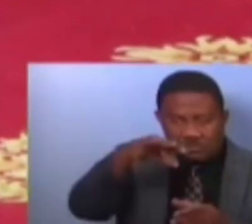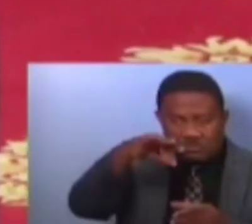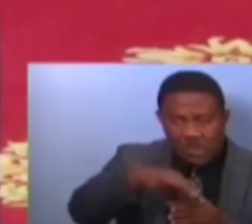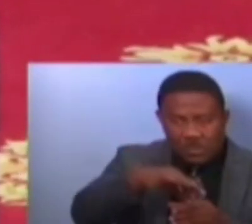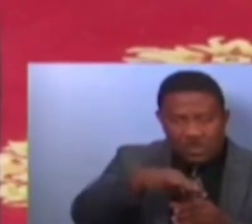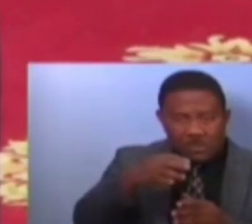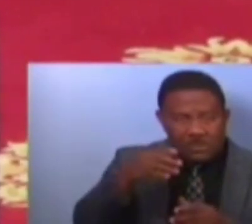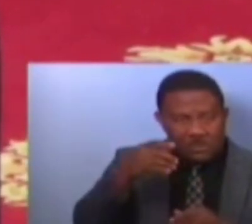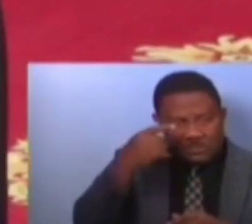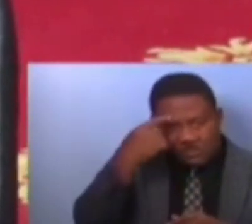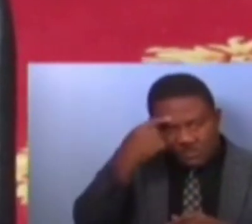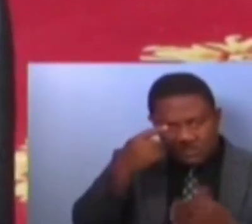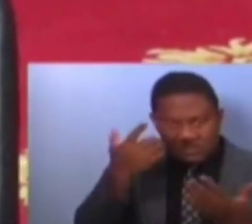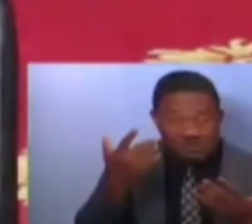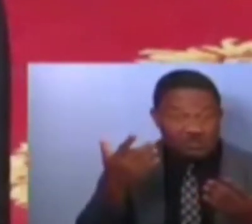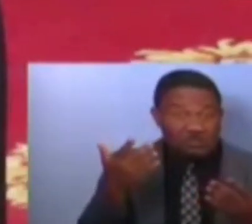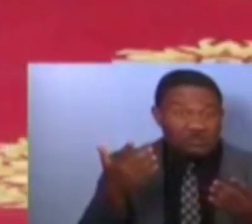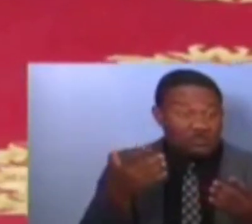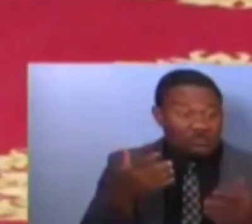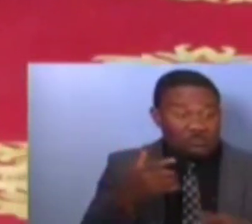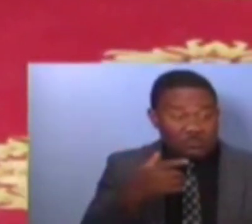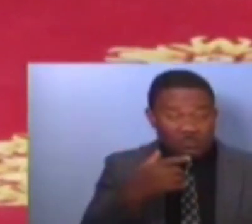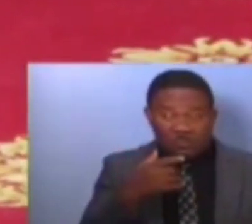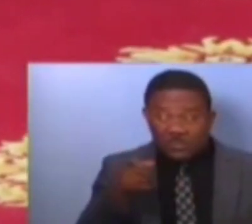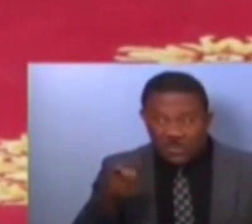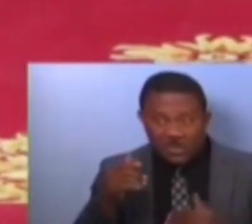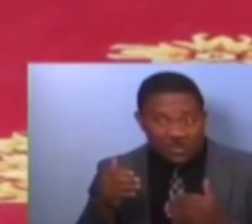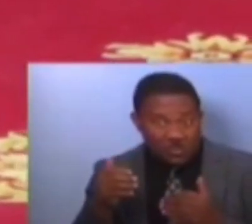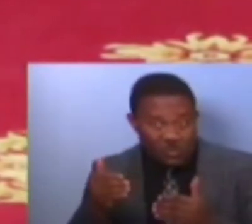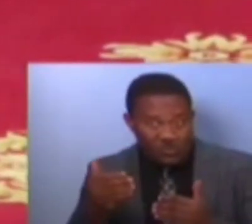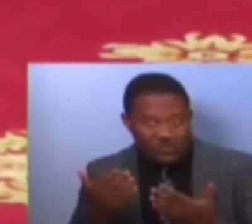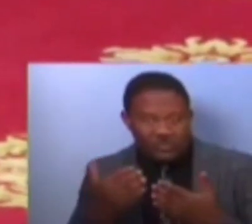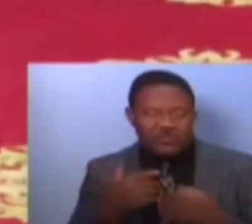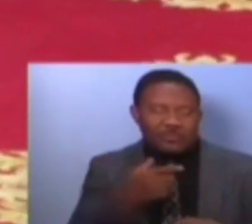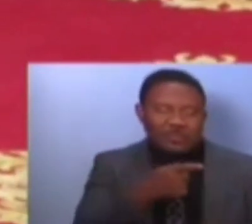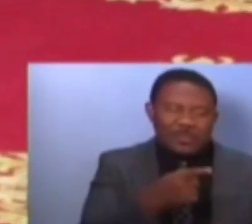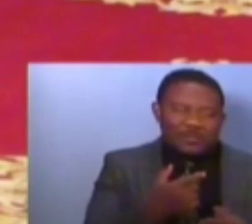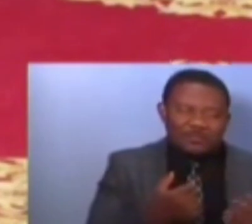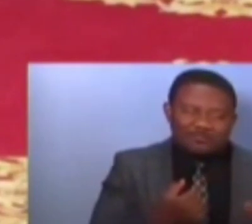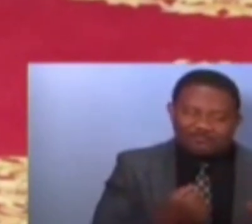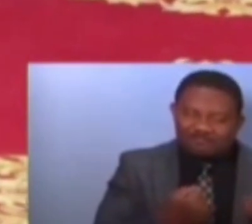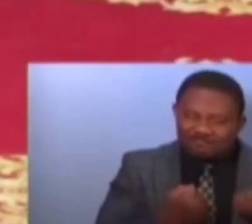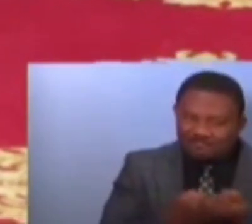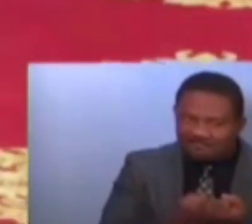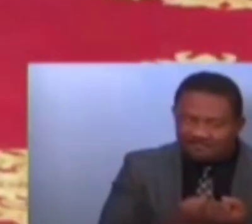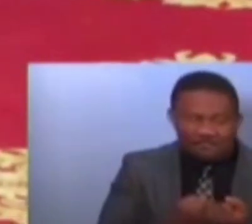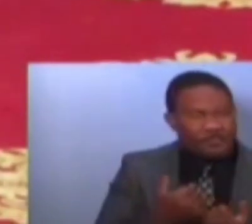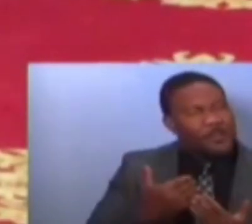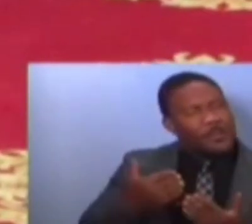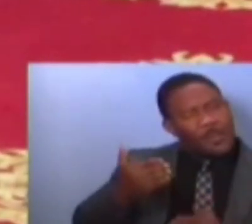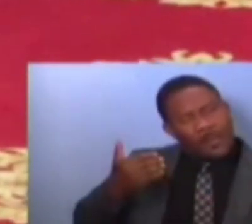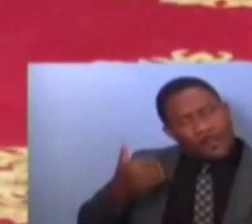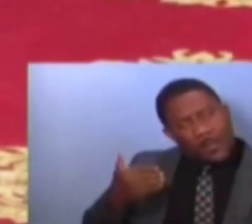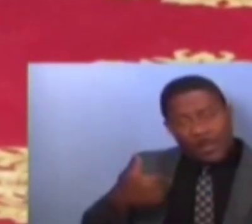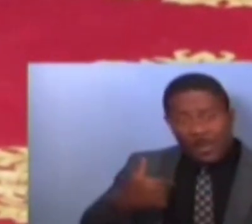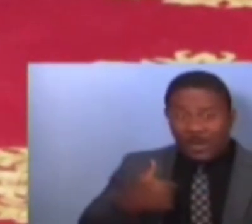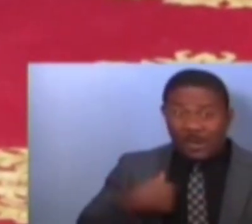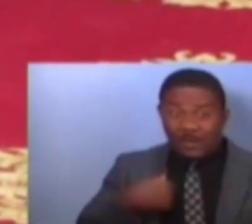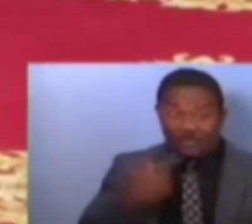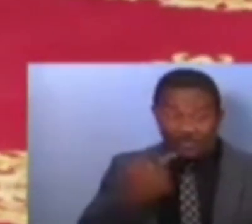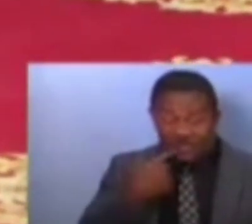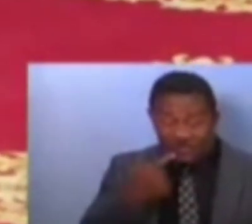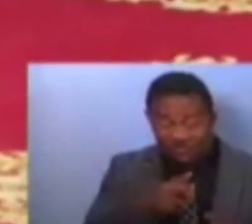Speaker has been moved and ably seconded. Earlier, I drew